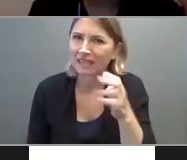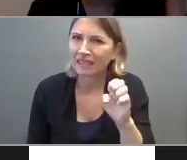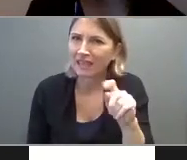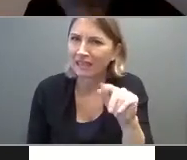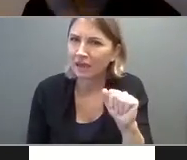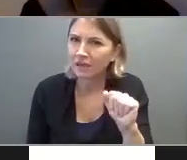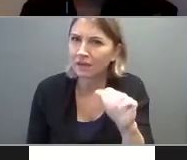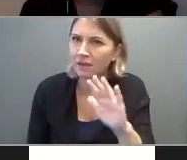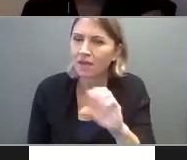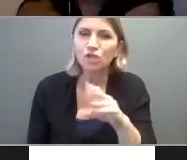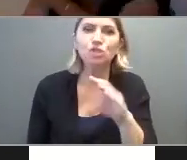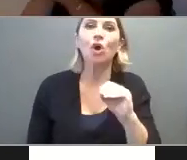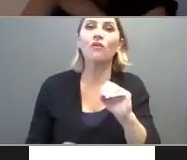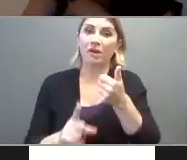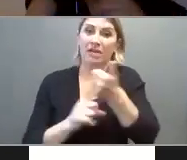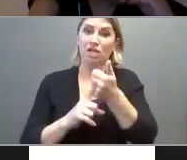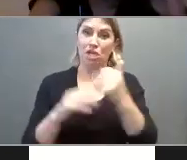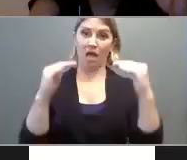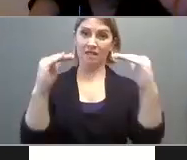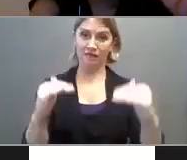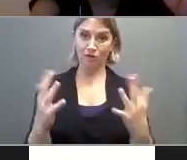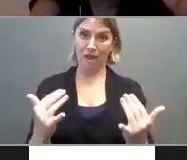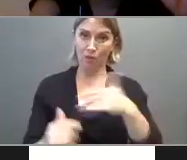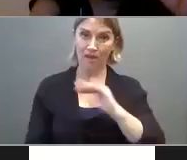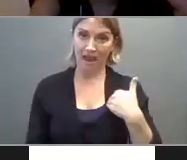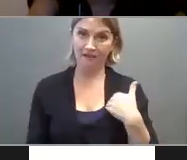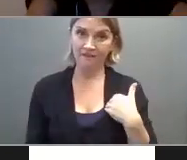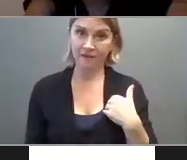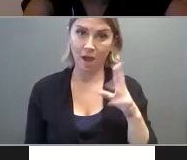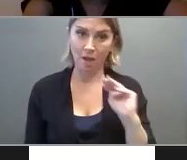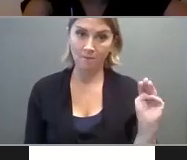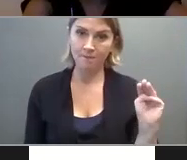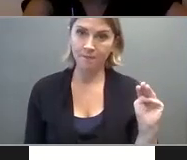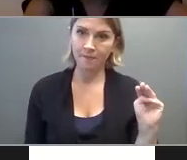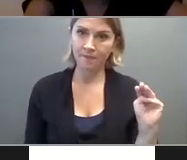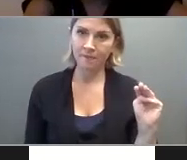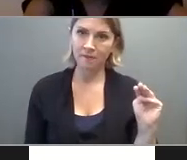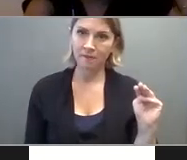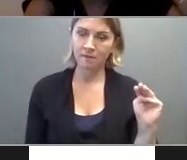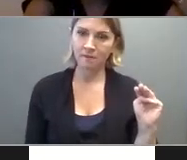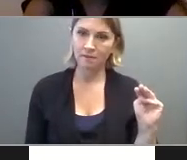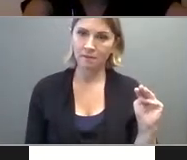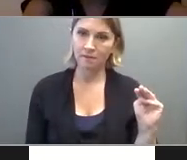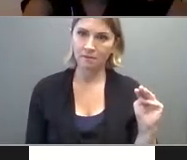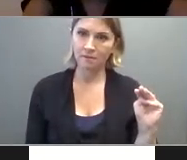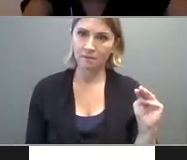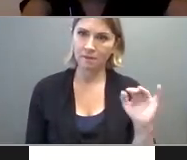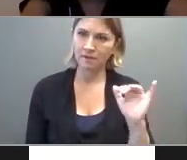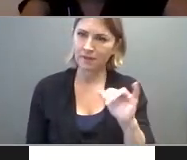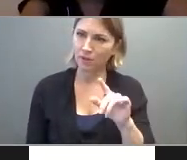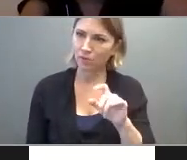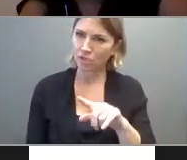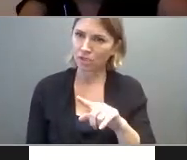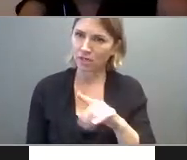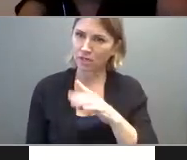So for each level now, we have, and Prajakta, do answer you this question and I'll come